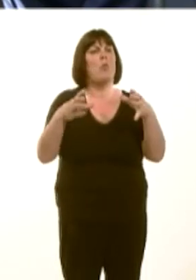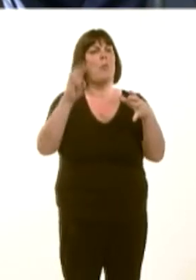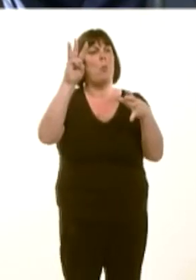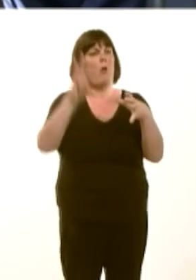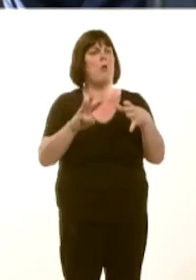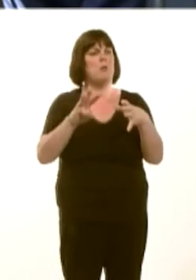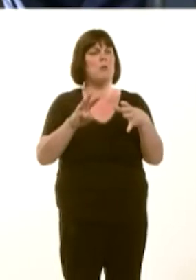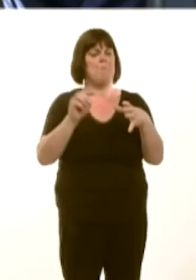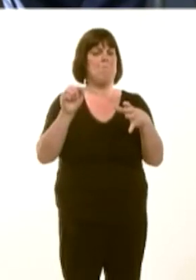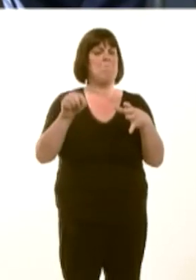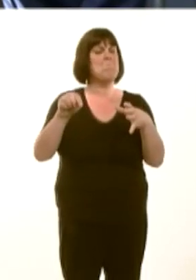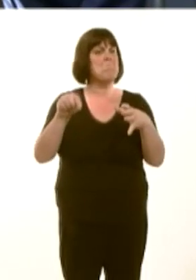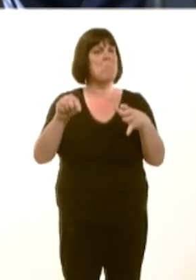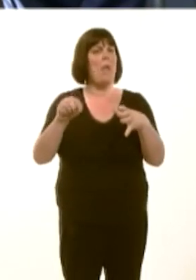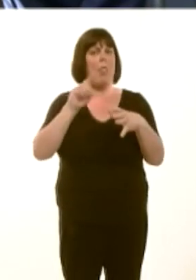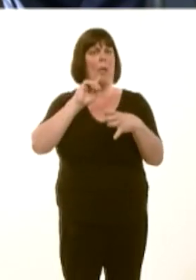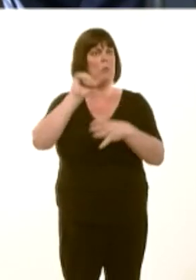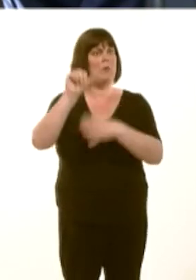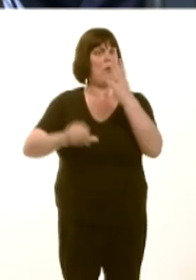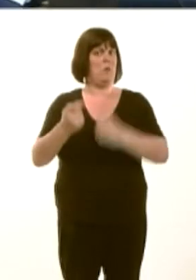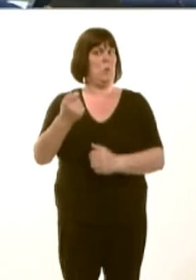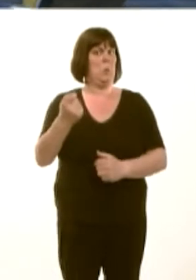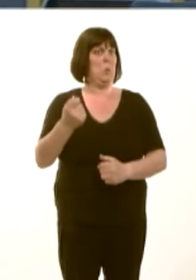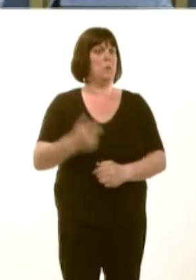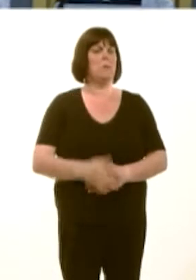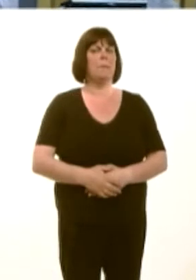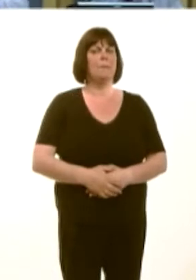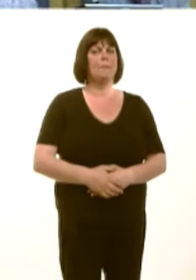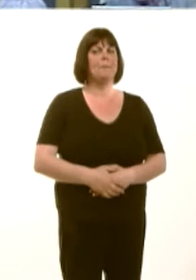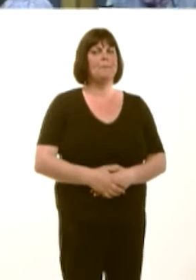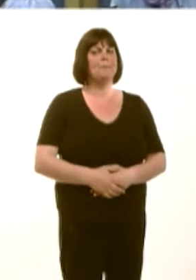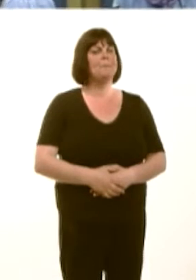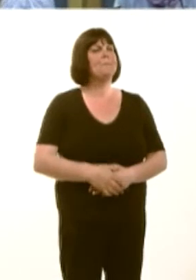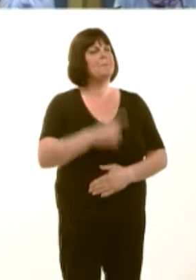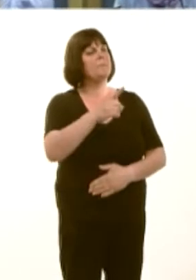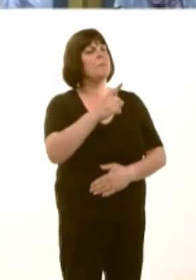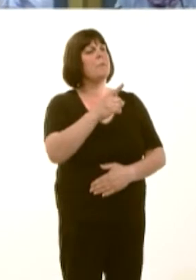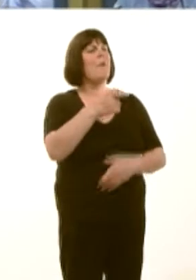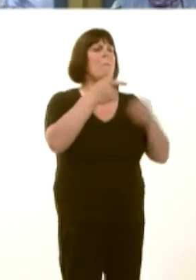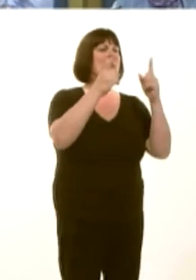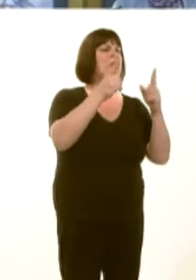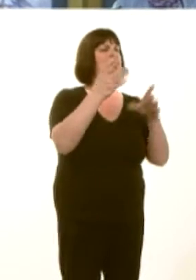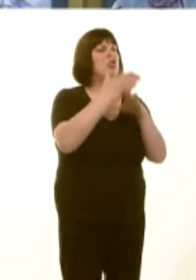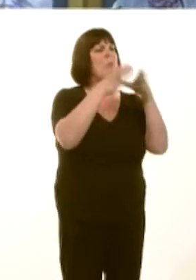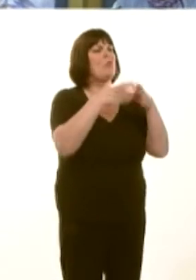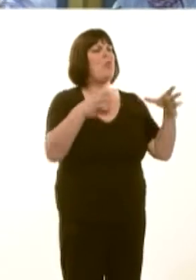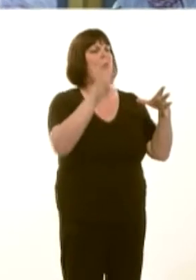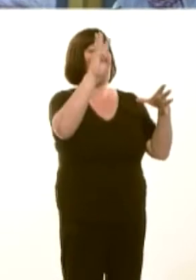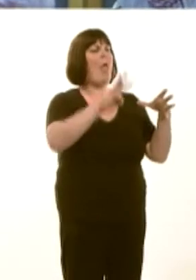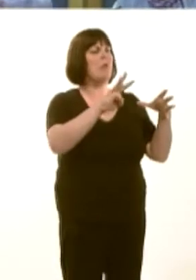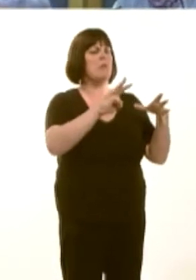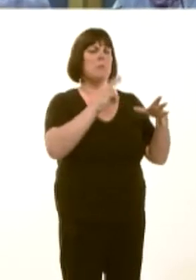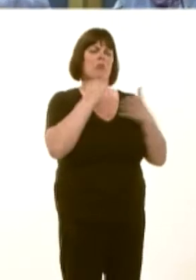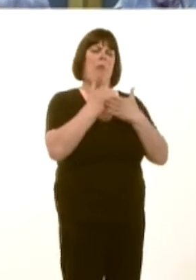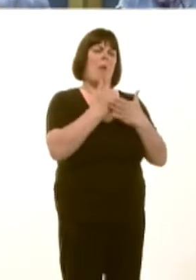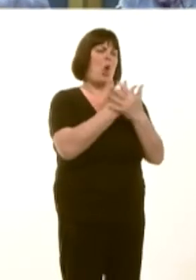that that's in place as soon as possible. Diolch, First Minister. Jobs Growth Wales, of course, has brought enormous benefits for young people